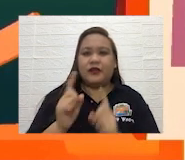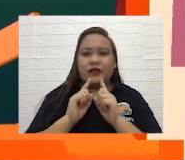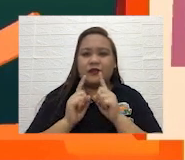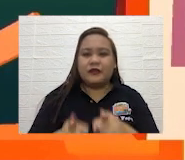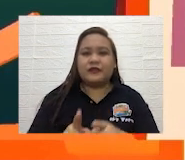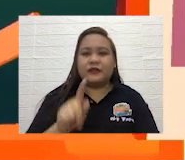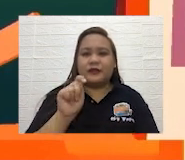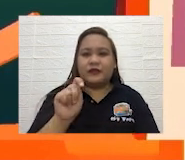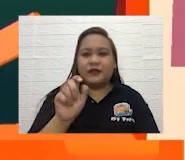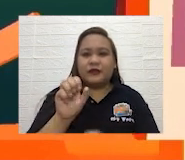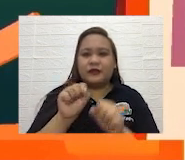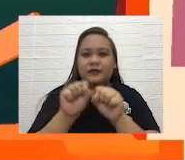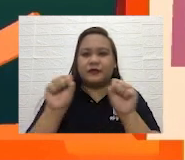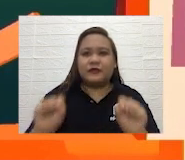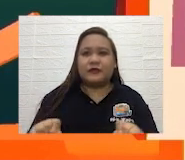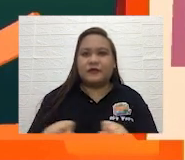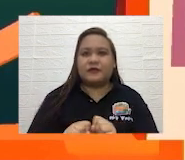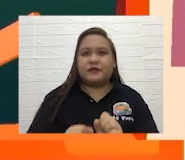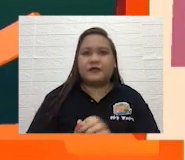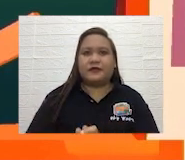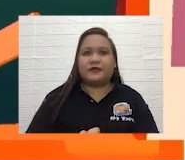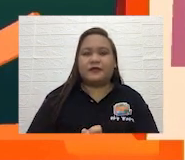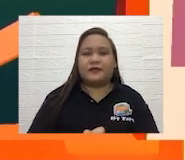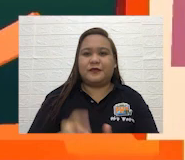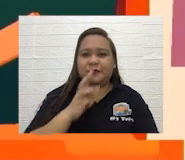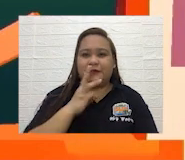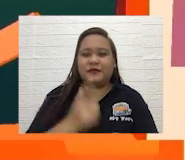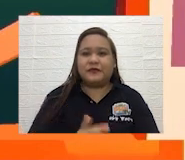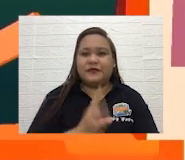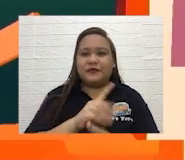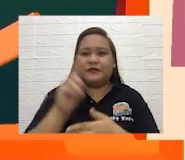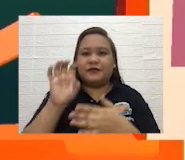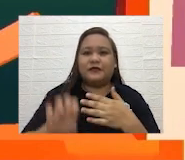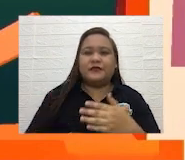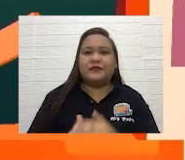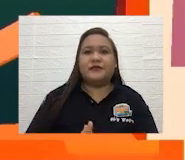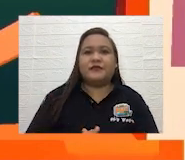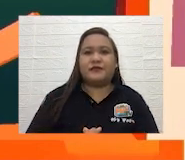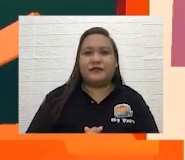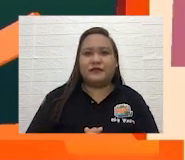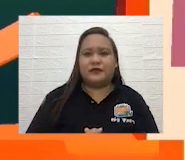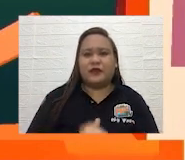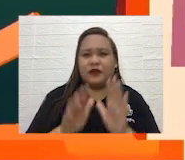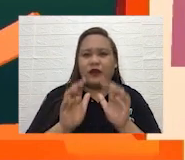If you answered T-square, that is correct. Well done!